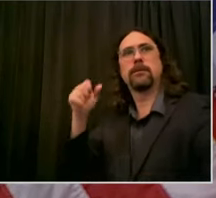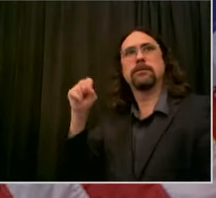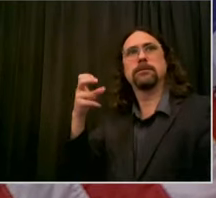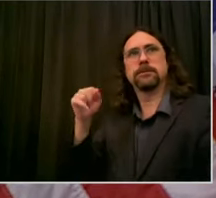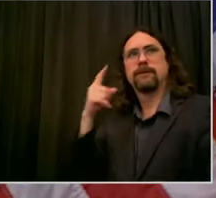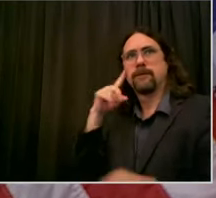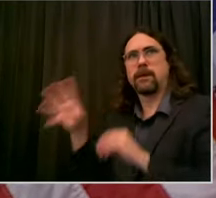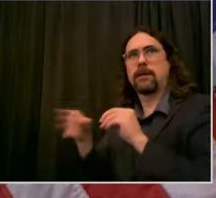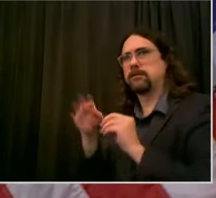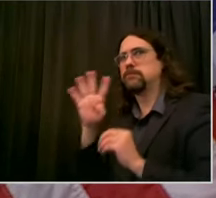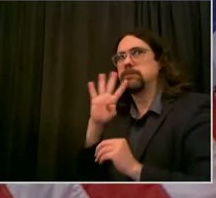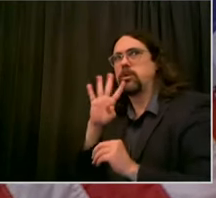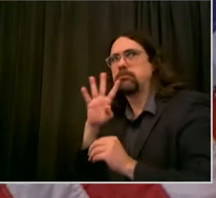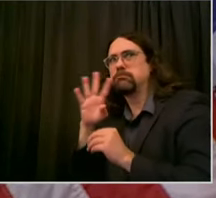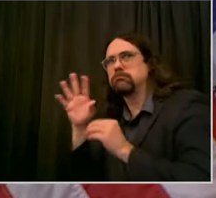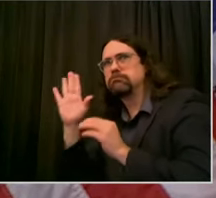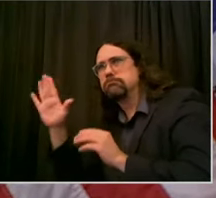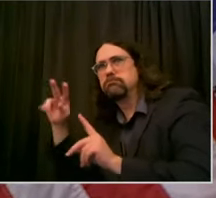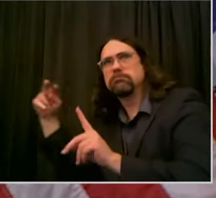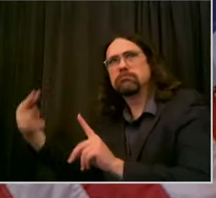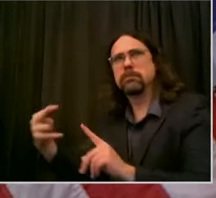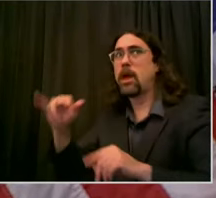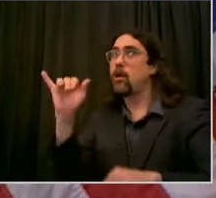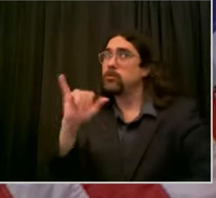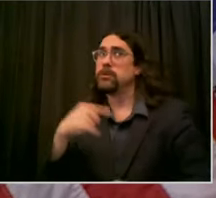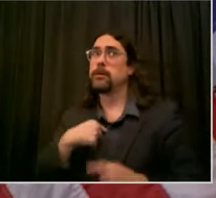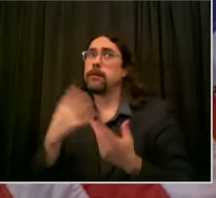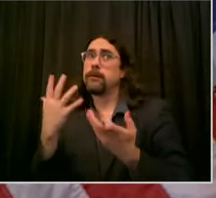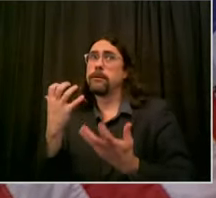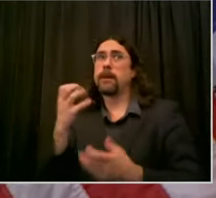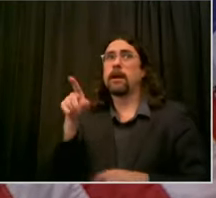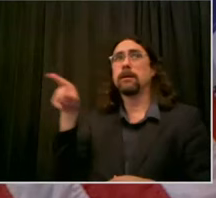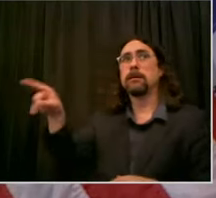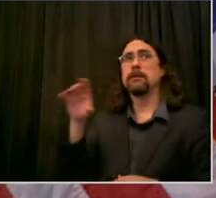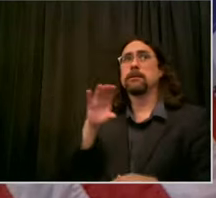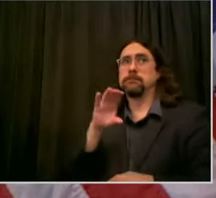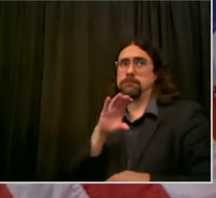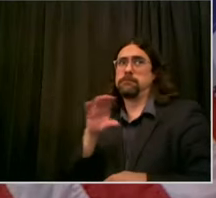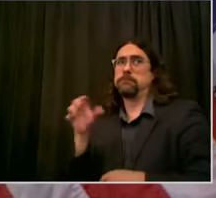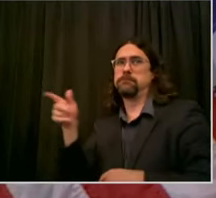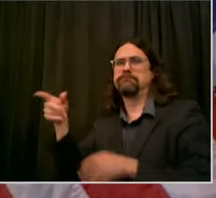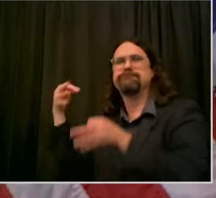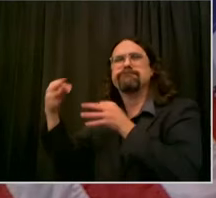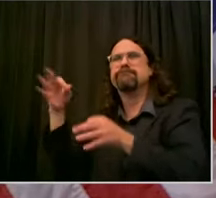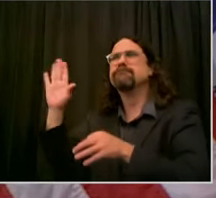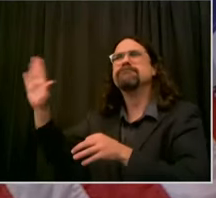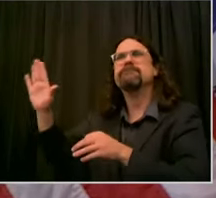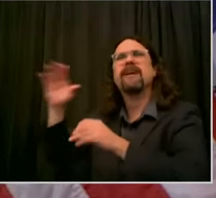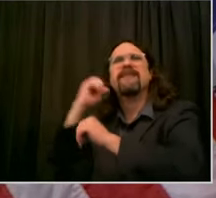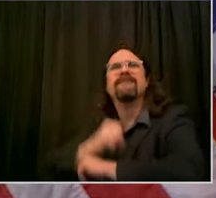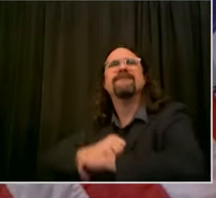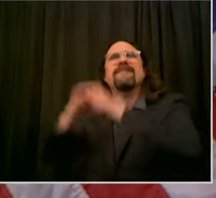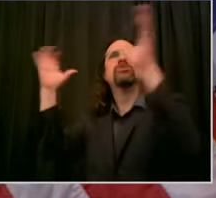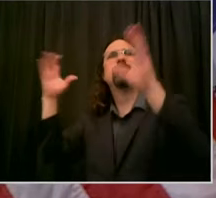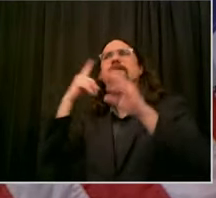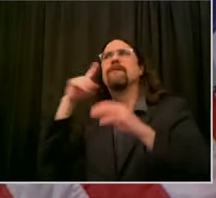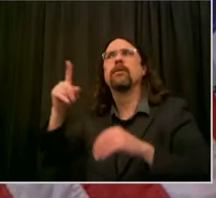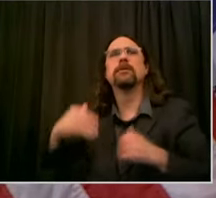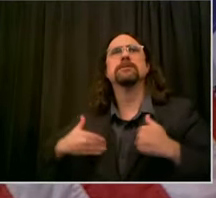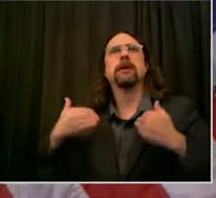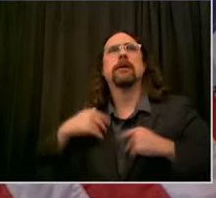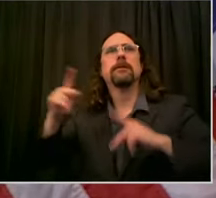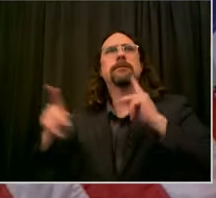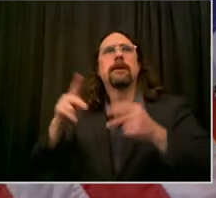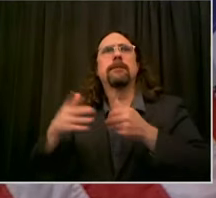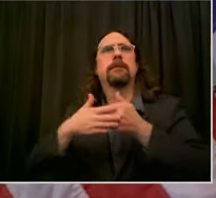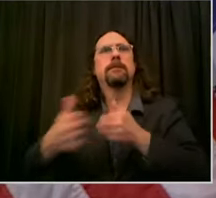You've said it a bunch of times, but maybe memories are short in this crisis. I don't blame people for that. Could we start by having you just define for a